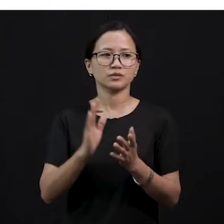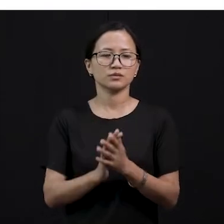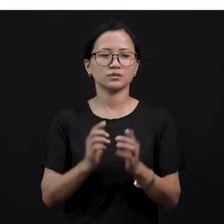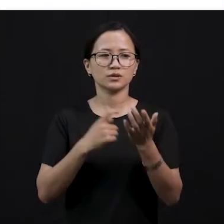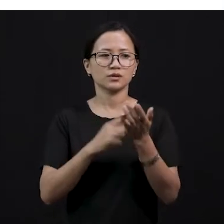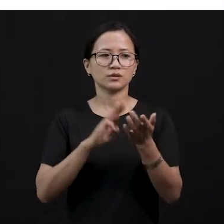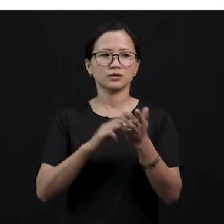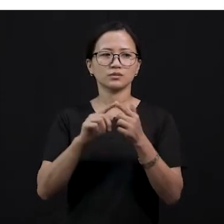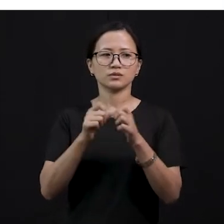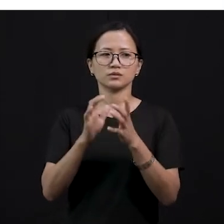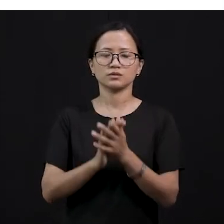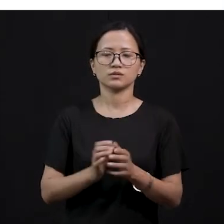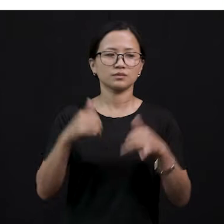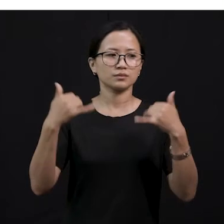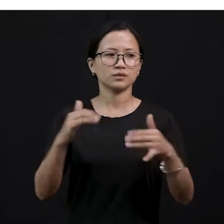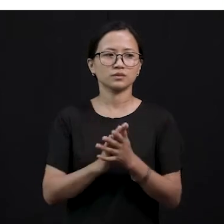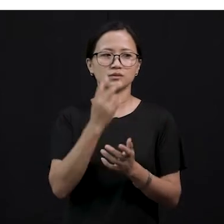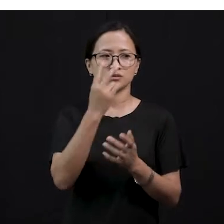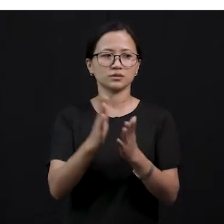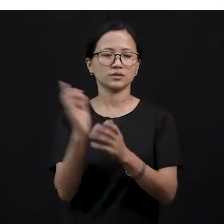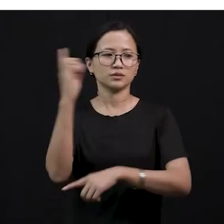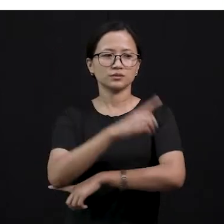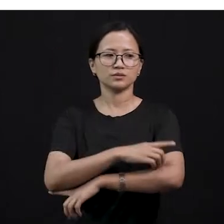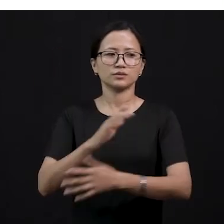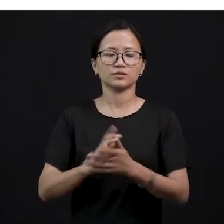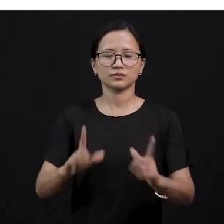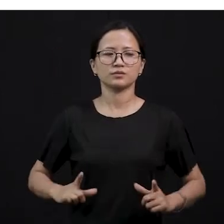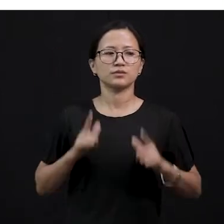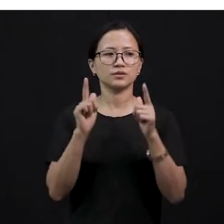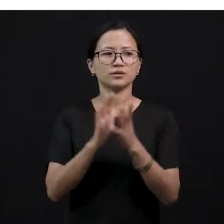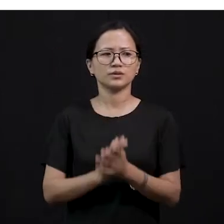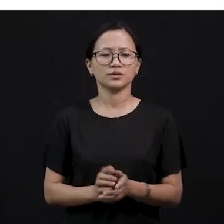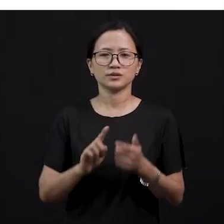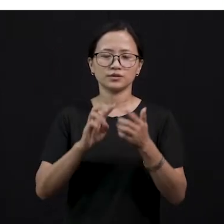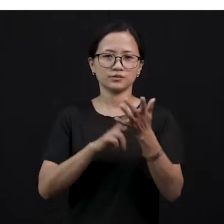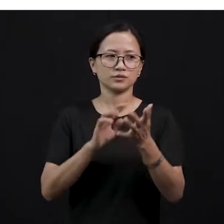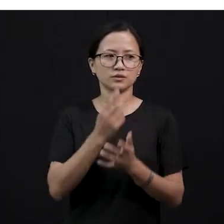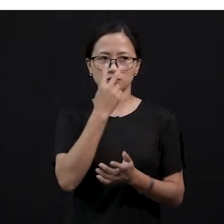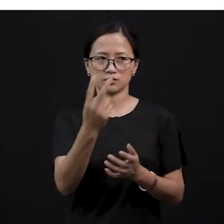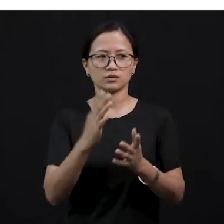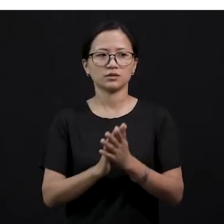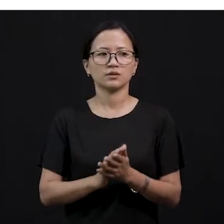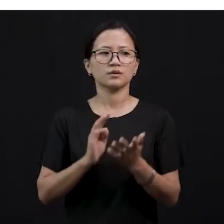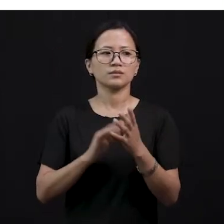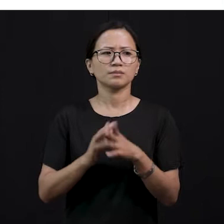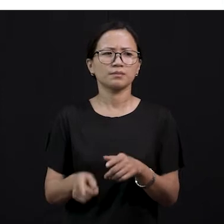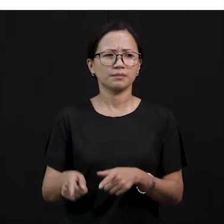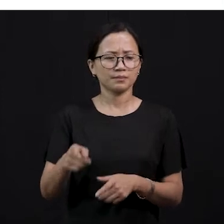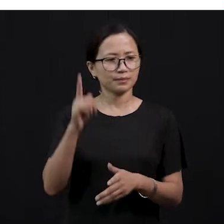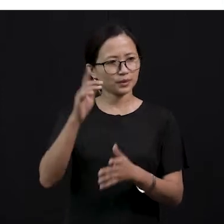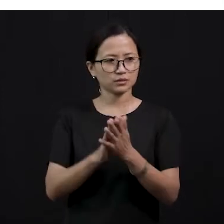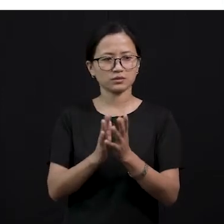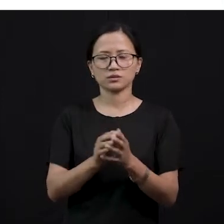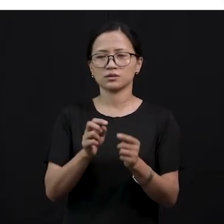very evident. Evident is it can be seen. The media must act as a third eye to the government and